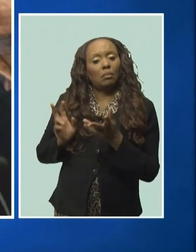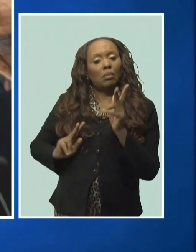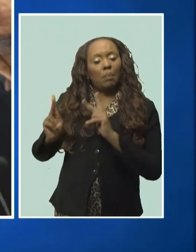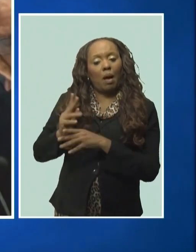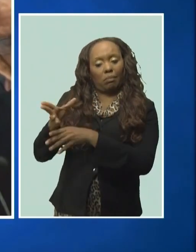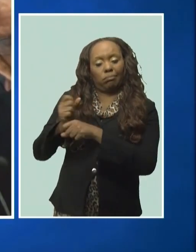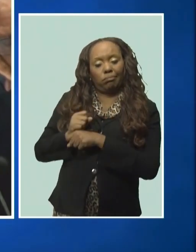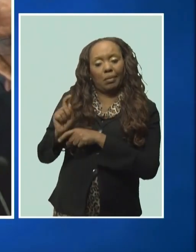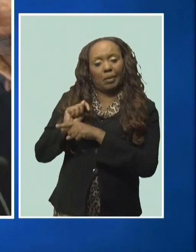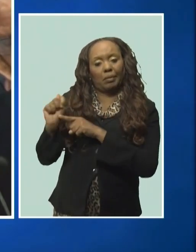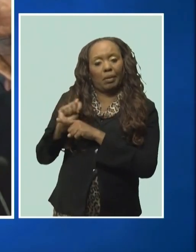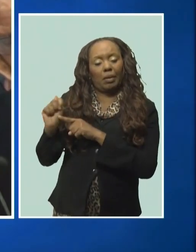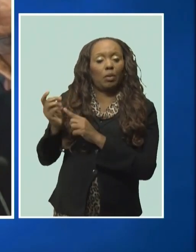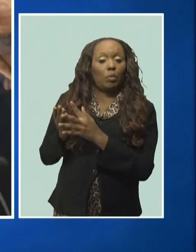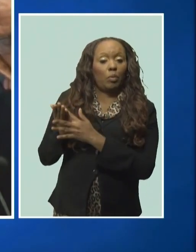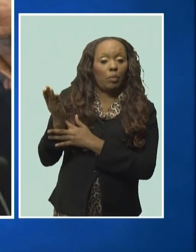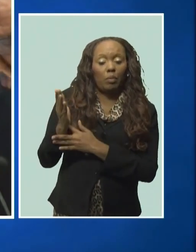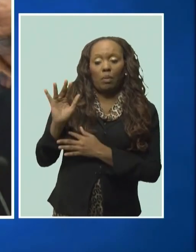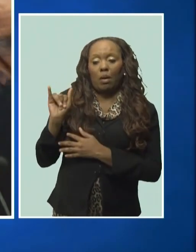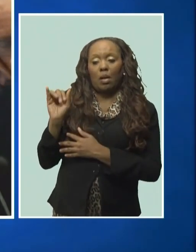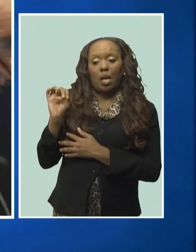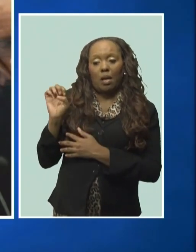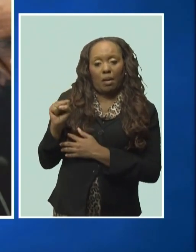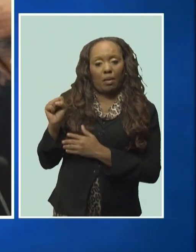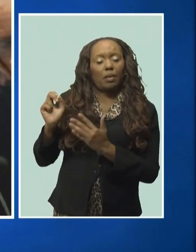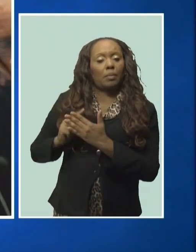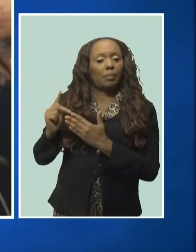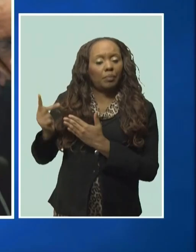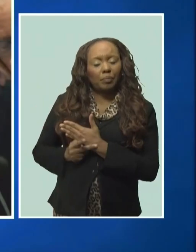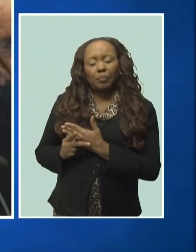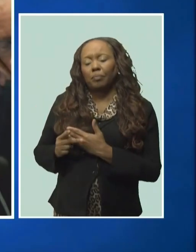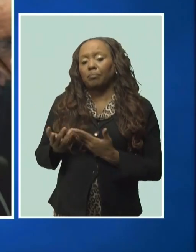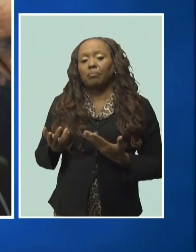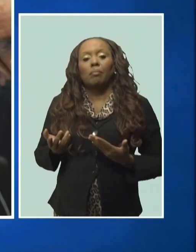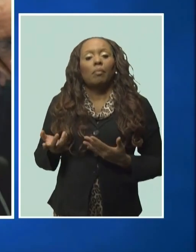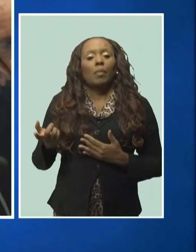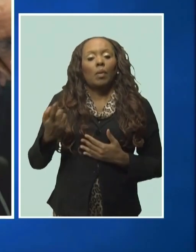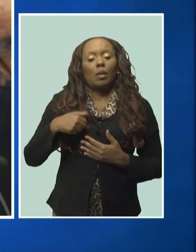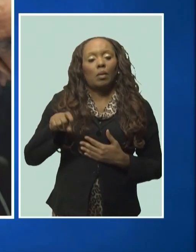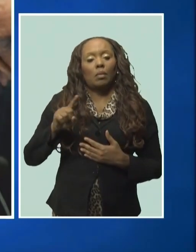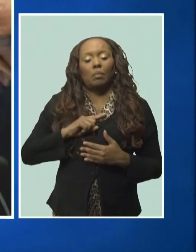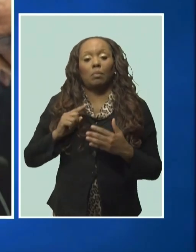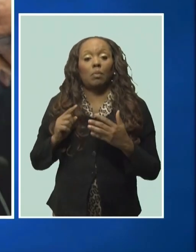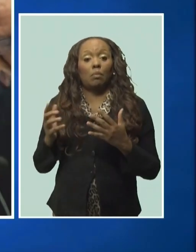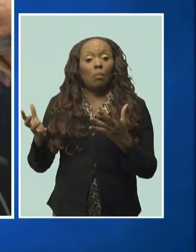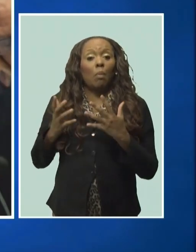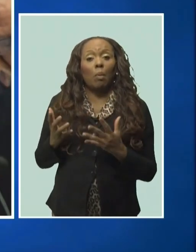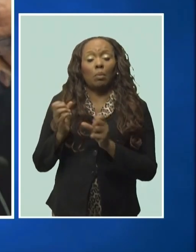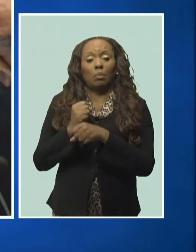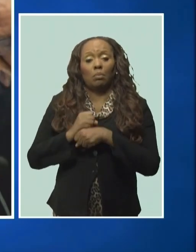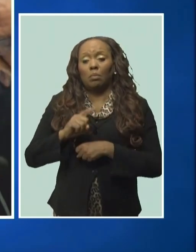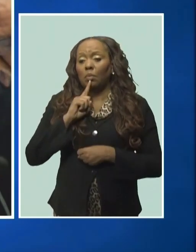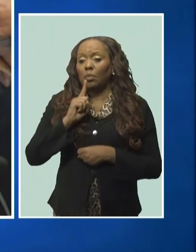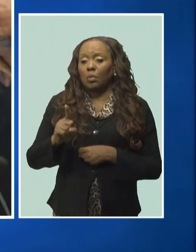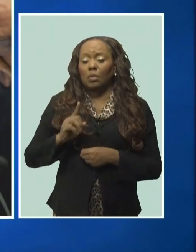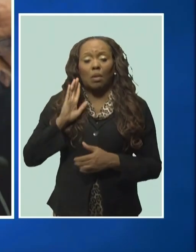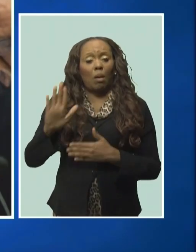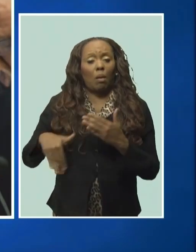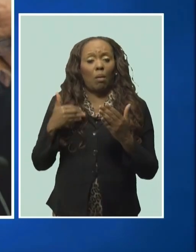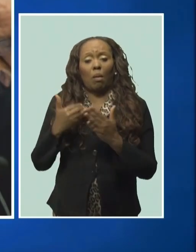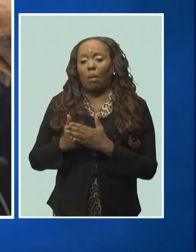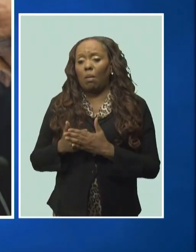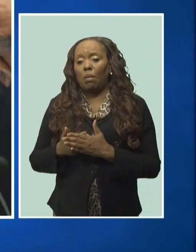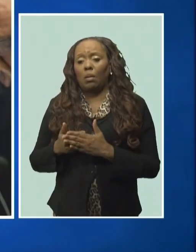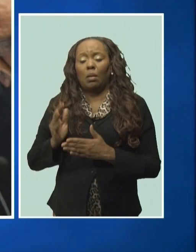Youth Entrepreneurship Scheme. We have made attempts to ensure that all of our vocational programs now